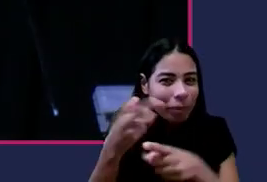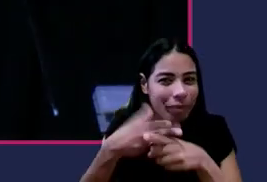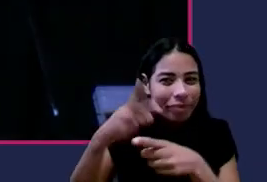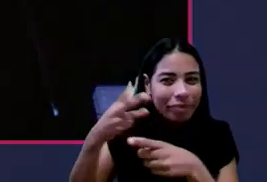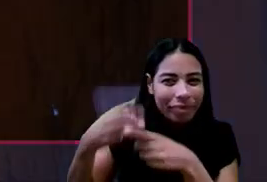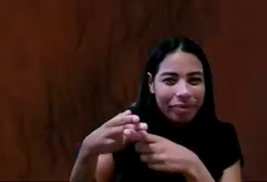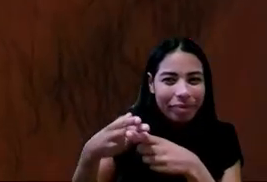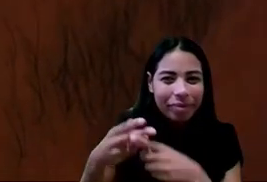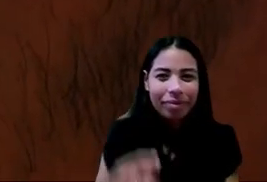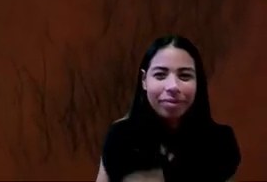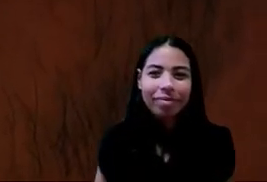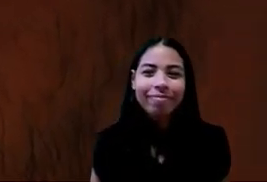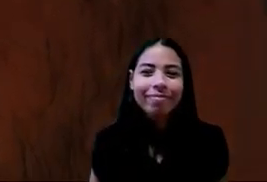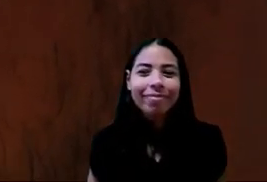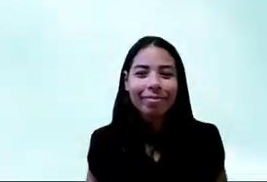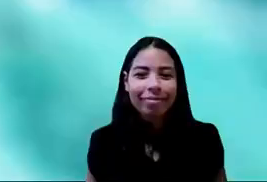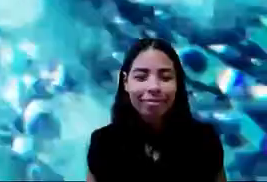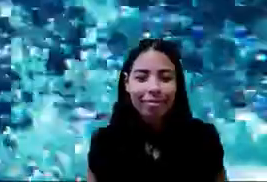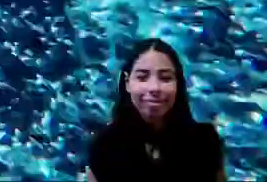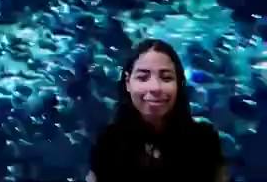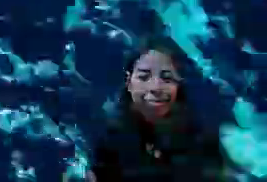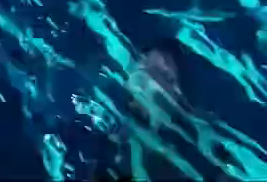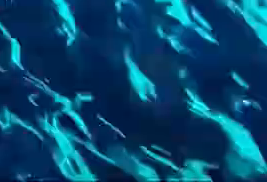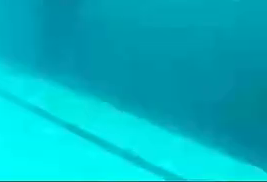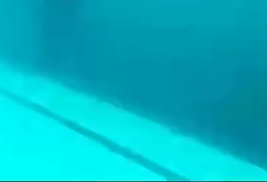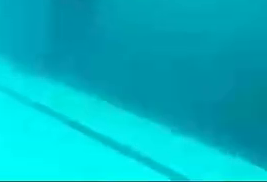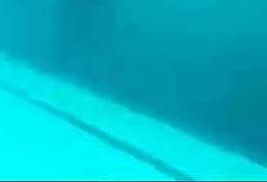see the shorts.